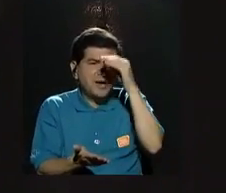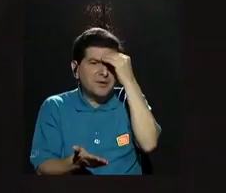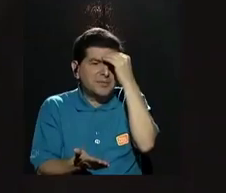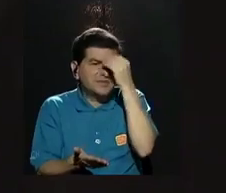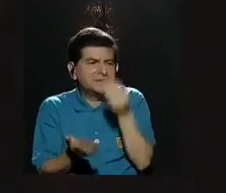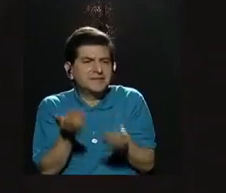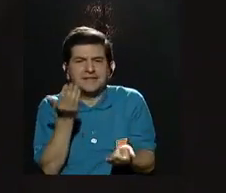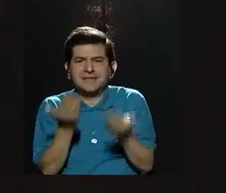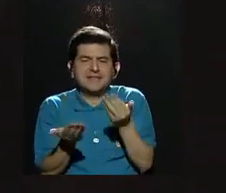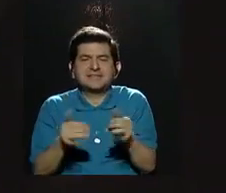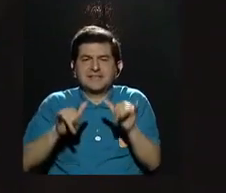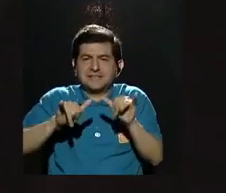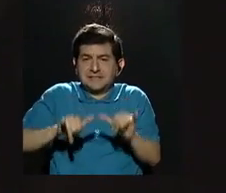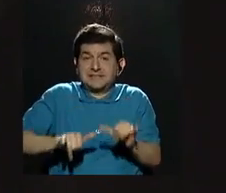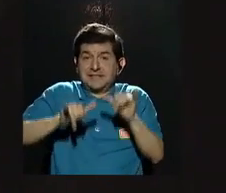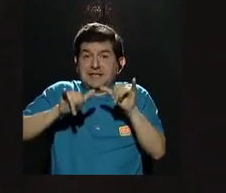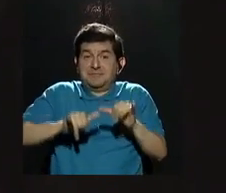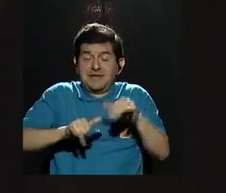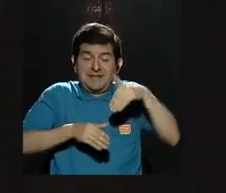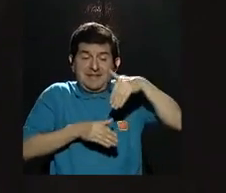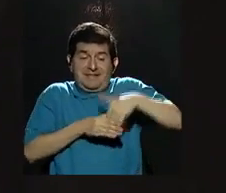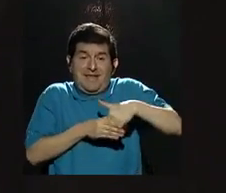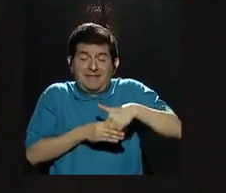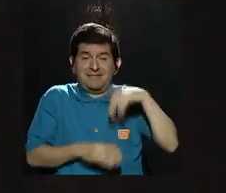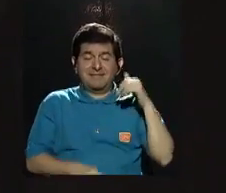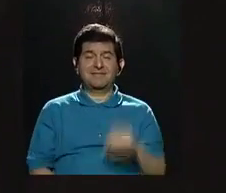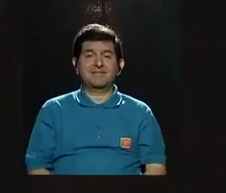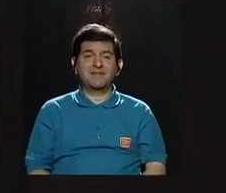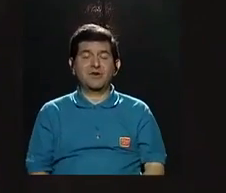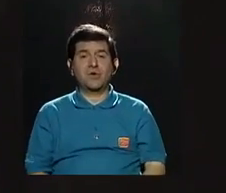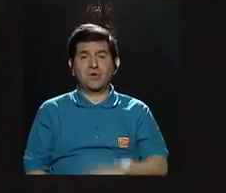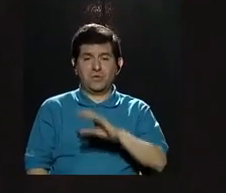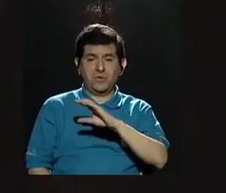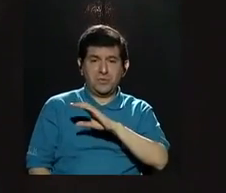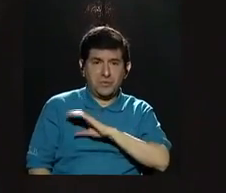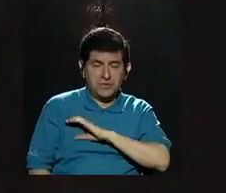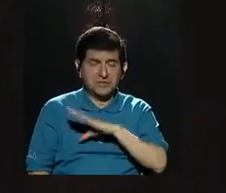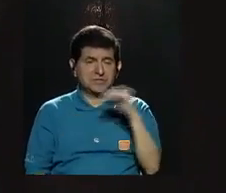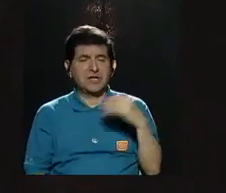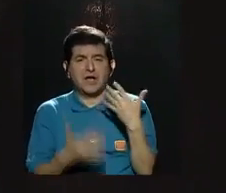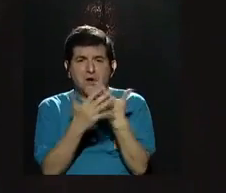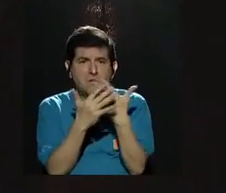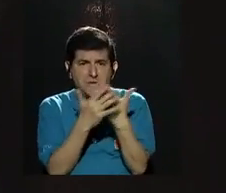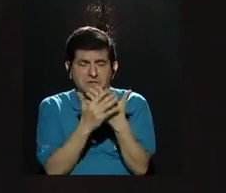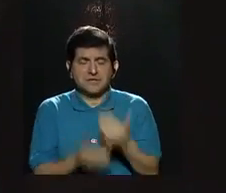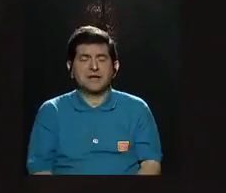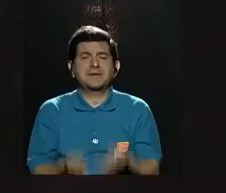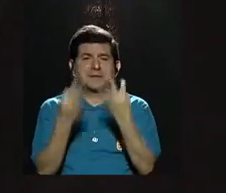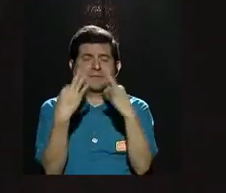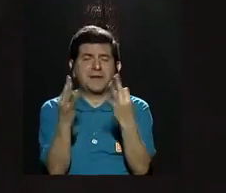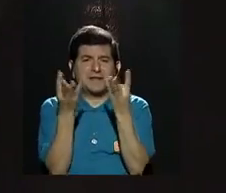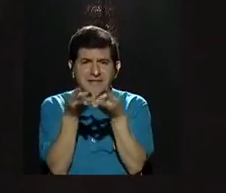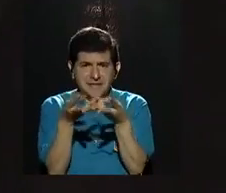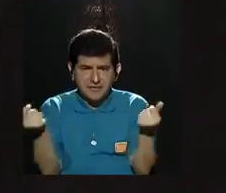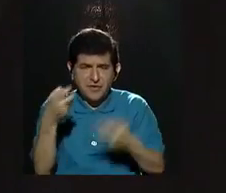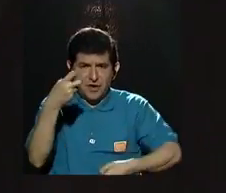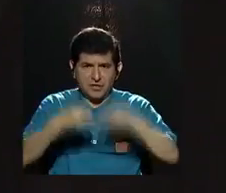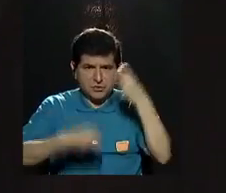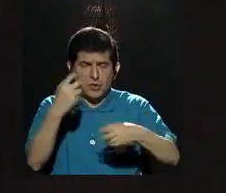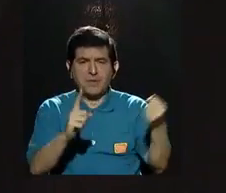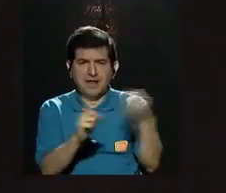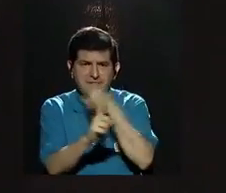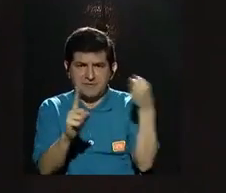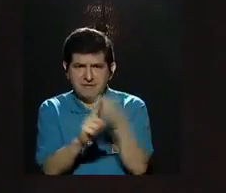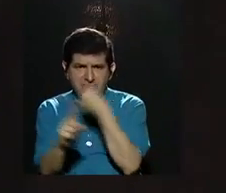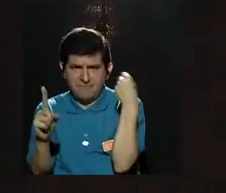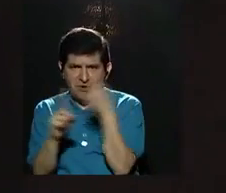on the police and prisons to solve the problems of gender violence, but rather